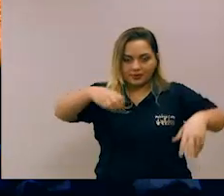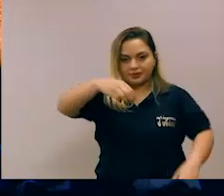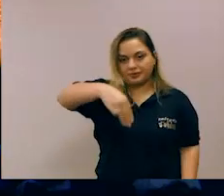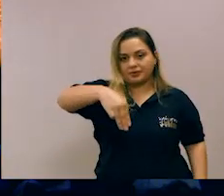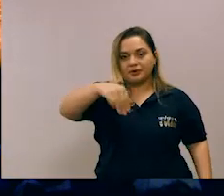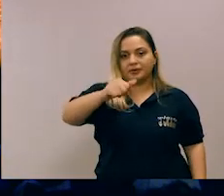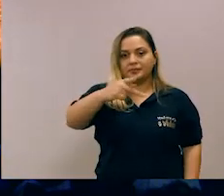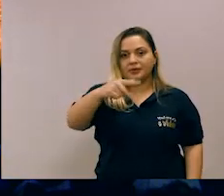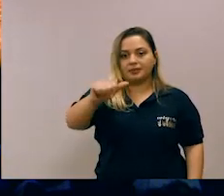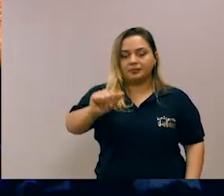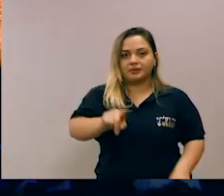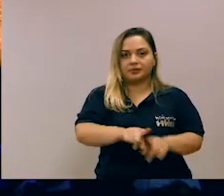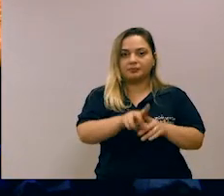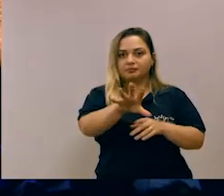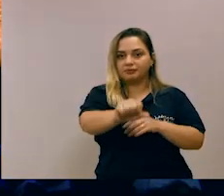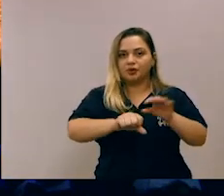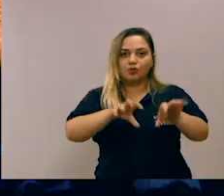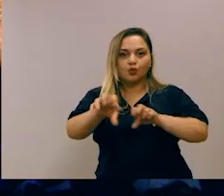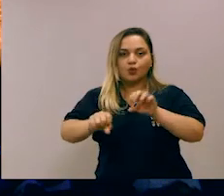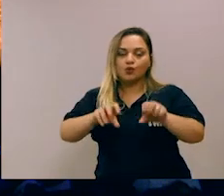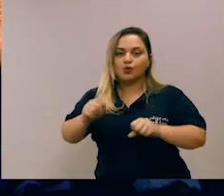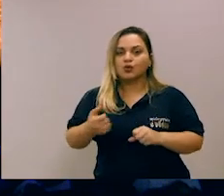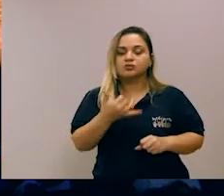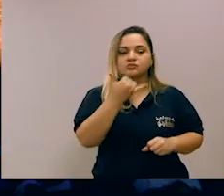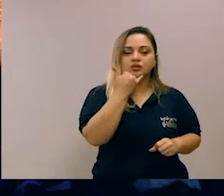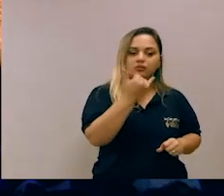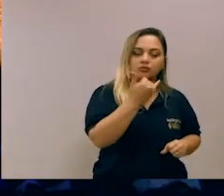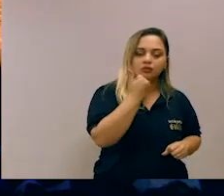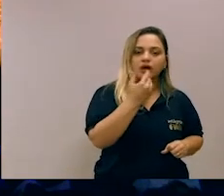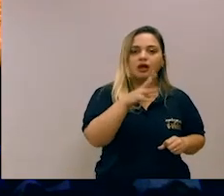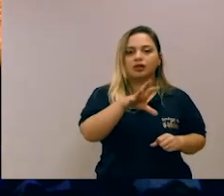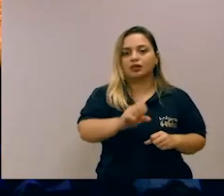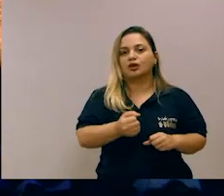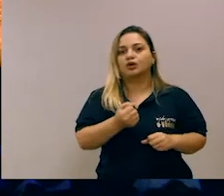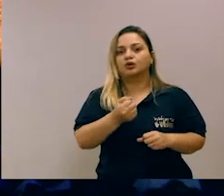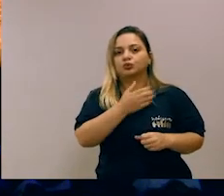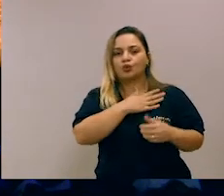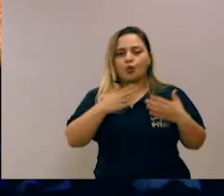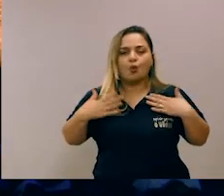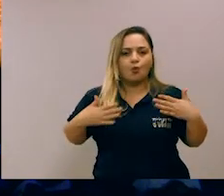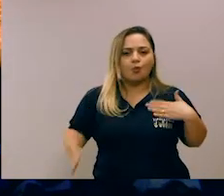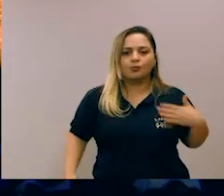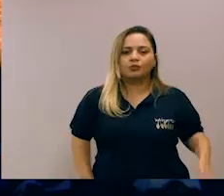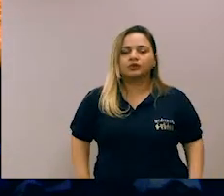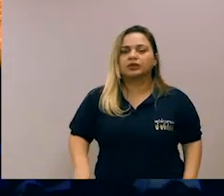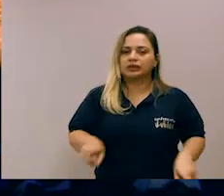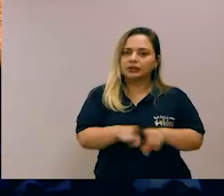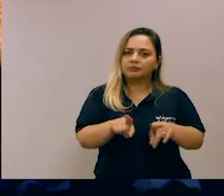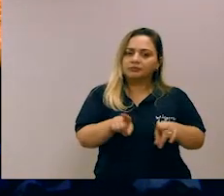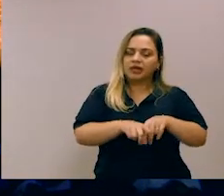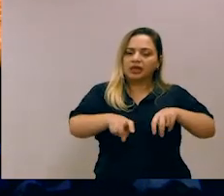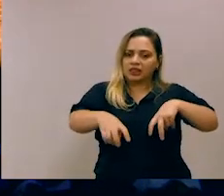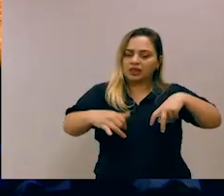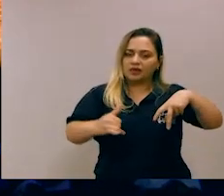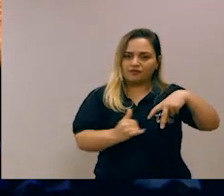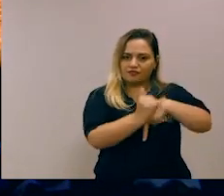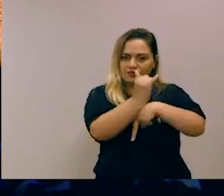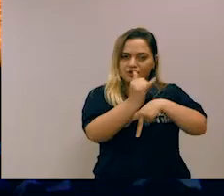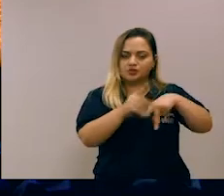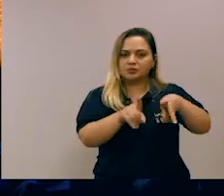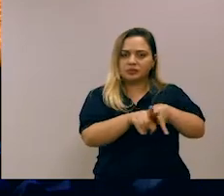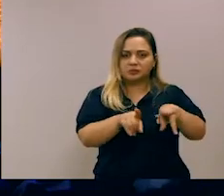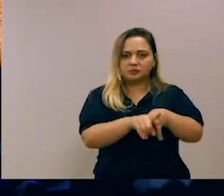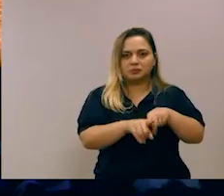these are the multi-criteria maps. We got data from cell phones, where somebody's were